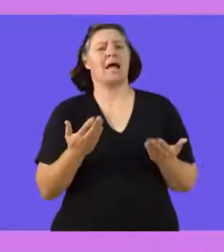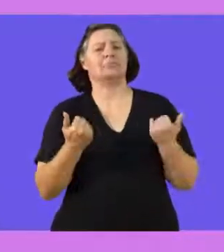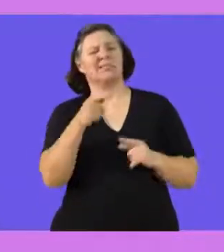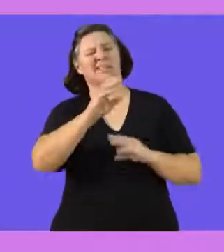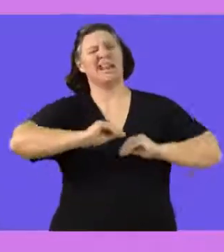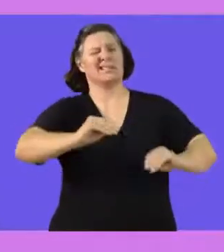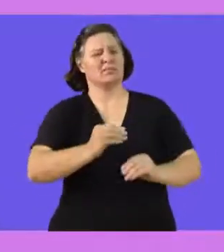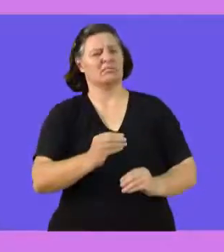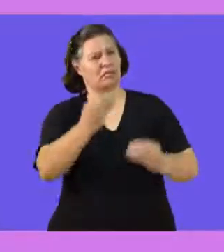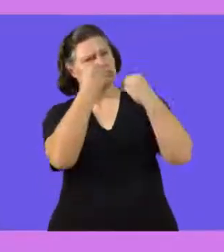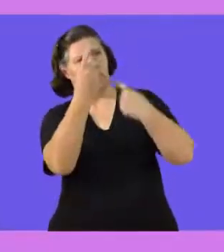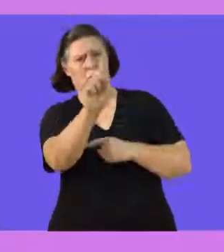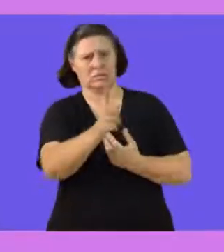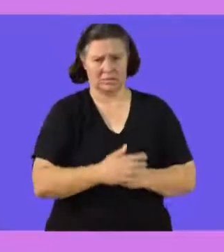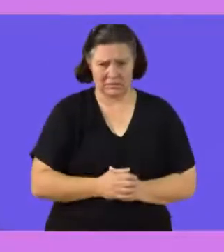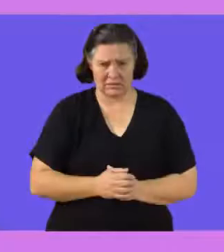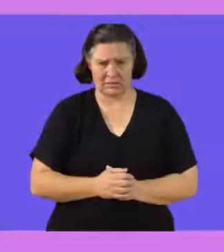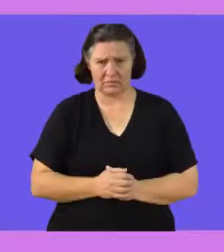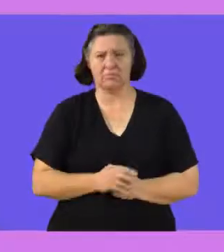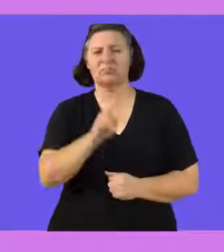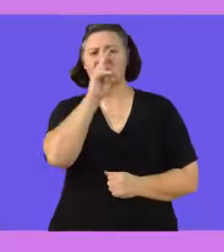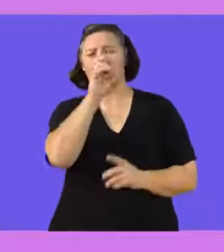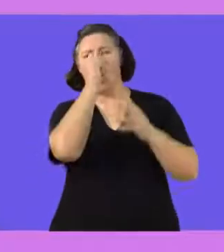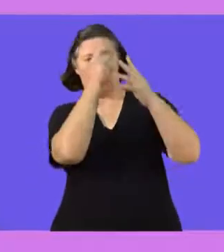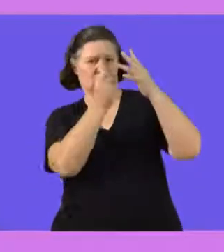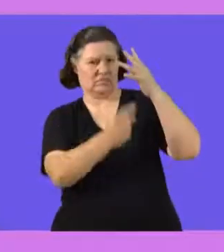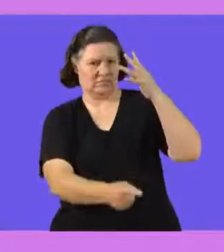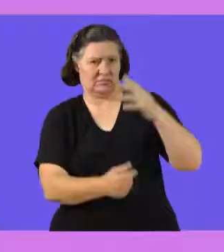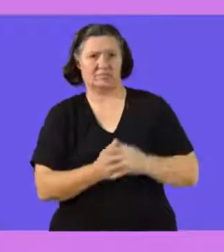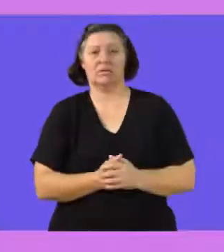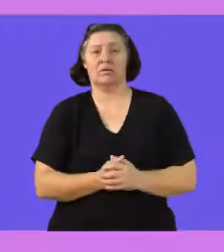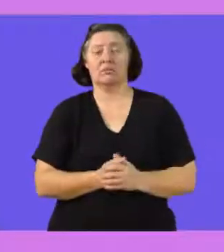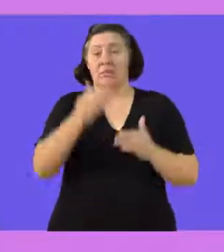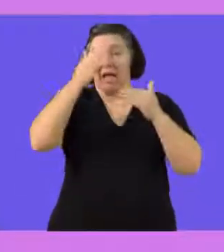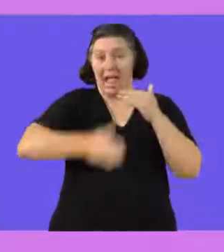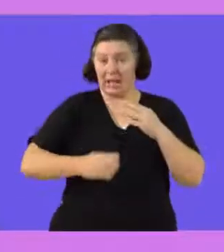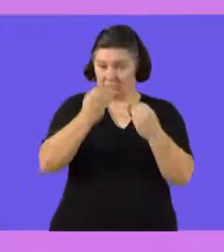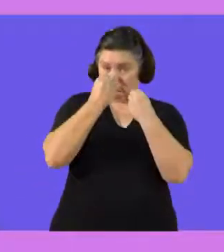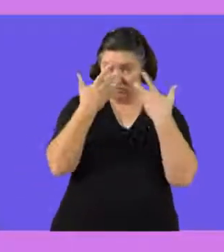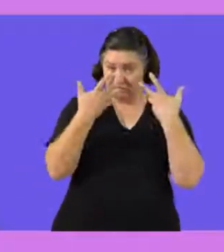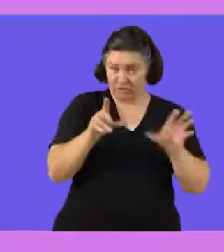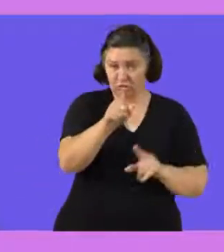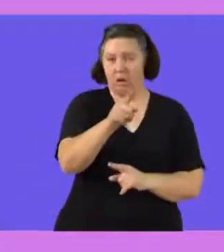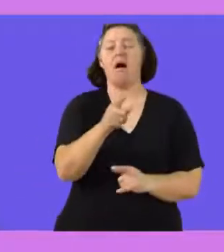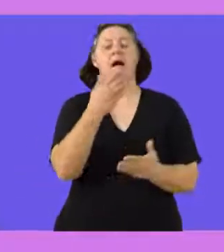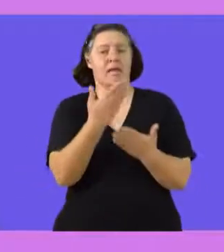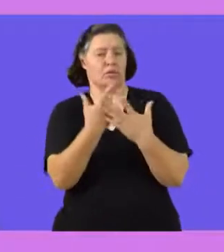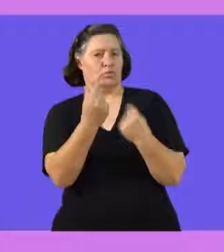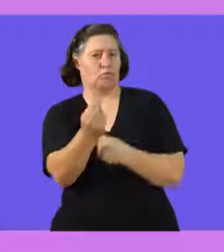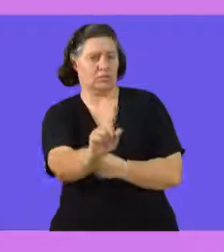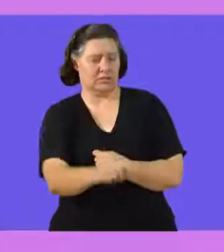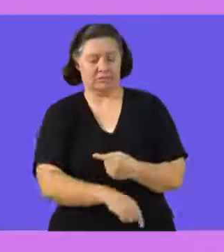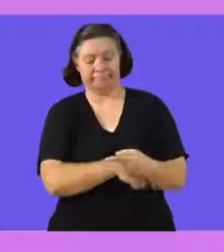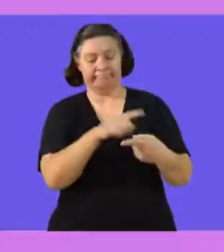you expect of this lesson? So let us quickly look at our lesson objectives. So by the end of this lesson, you should be able